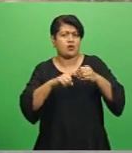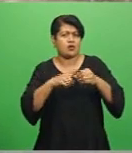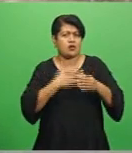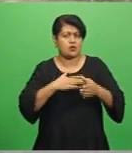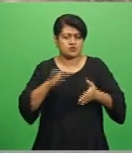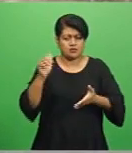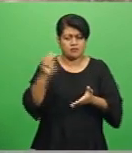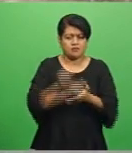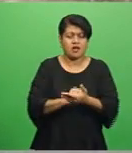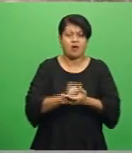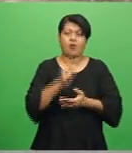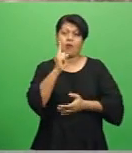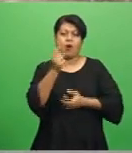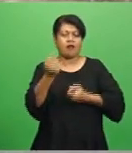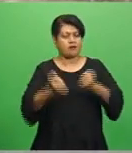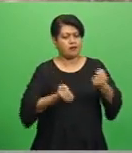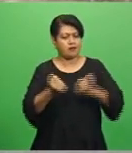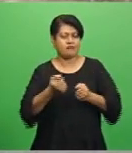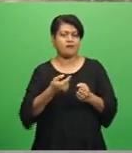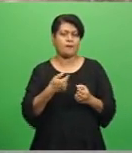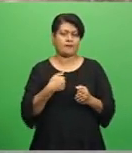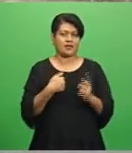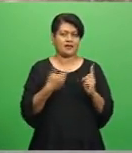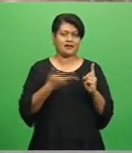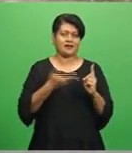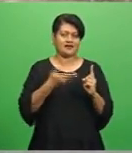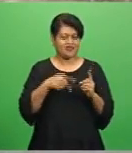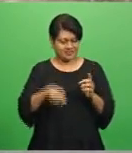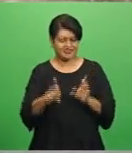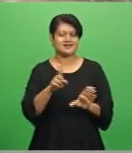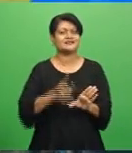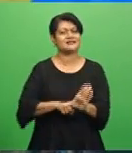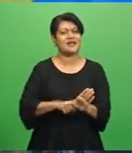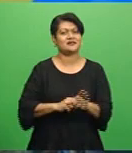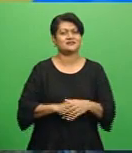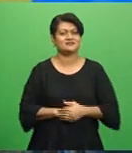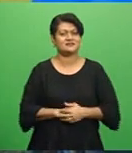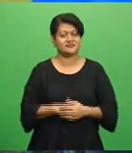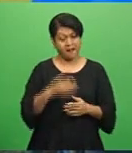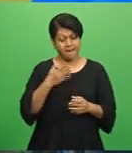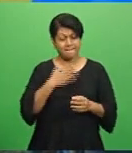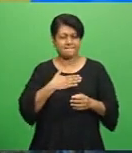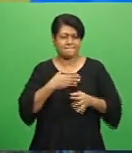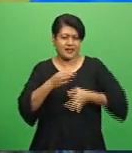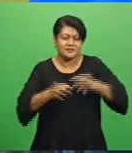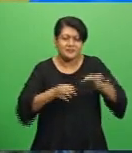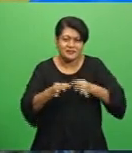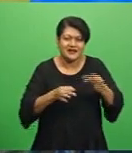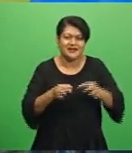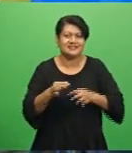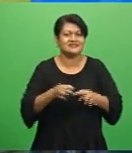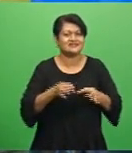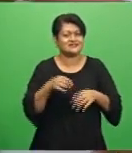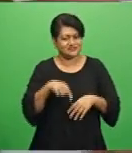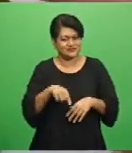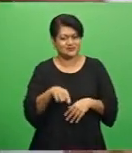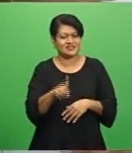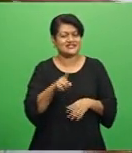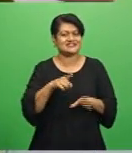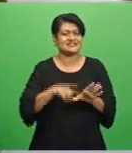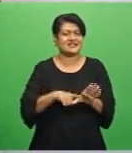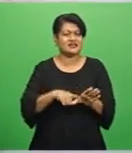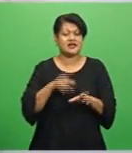to buy one car for me this year. So that's my plan that's why